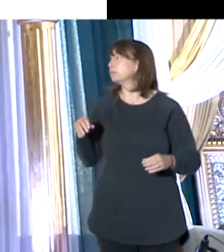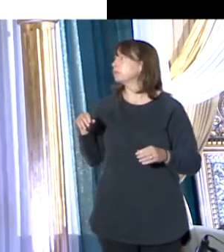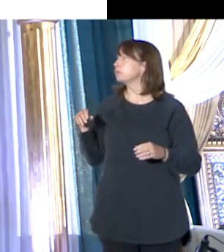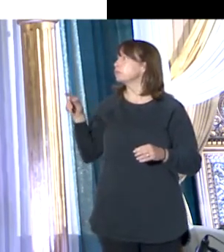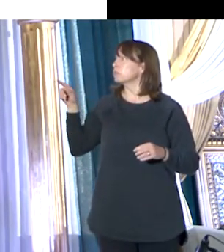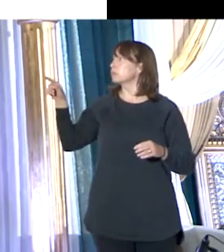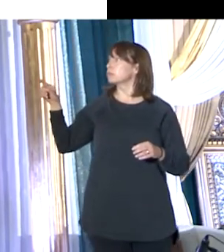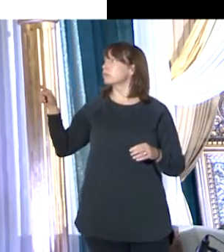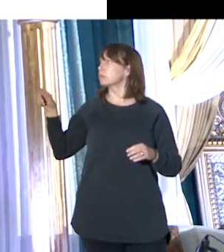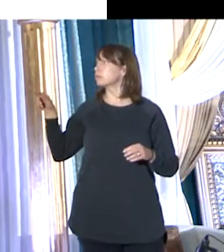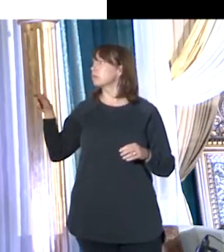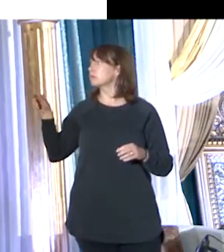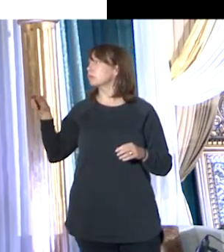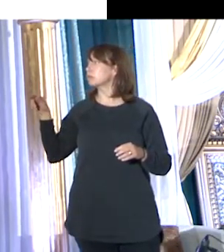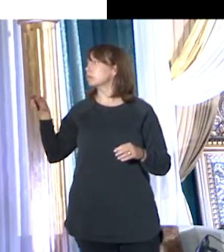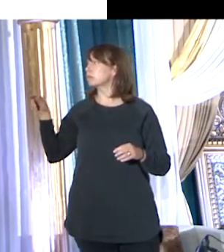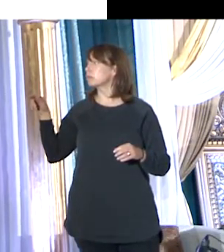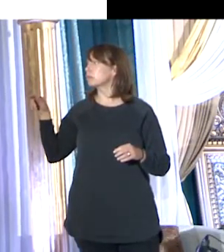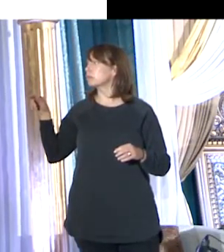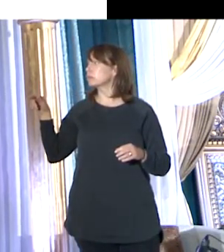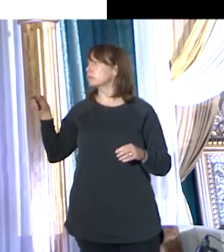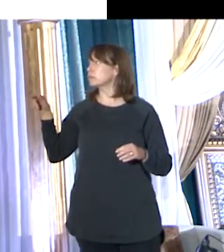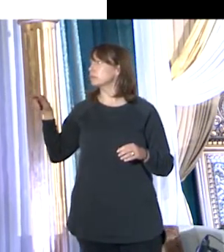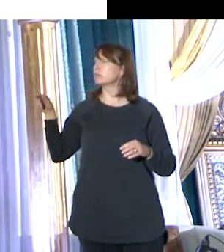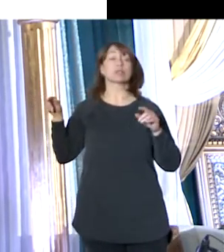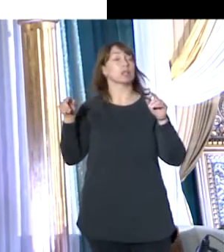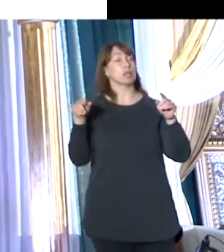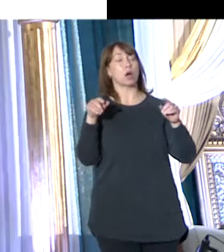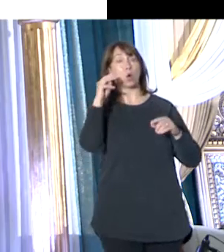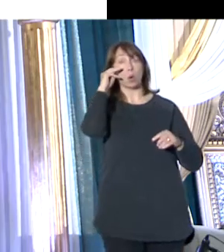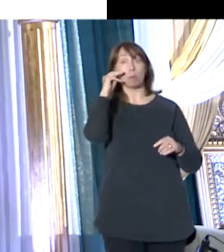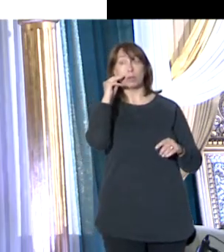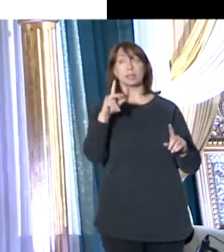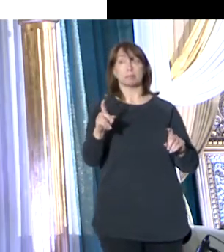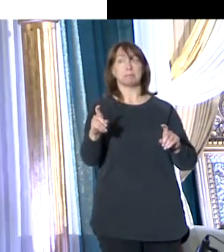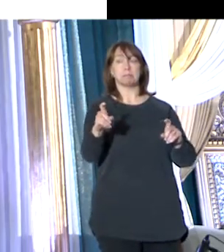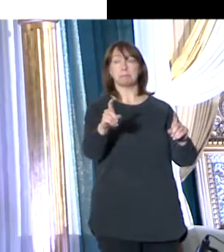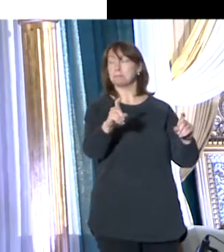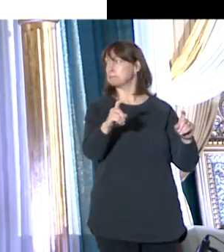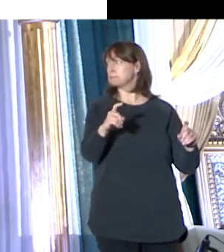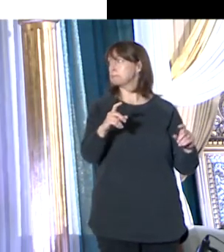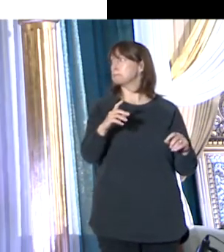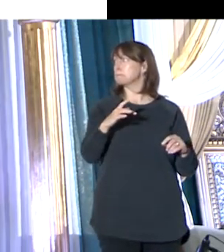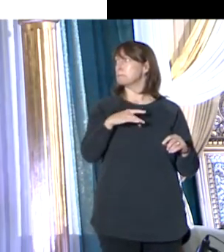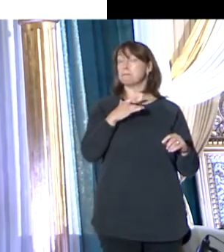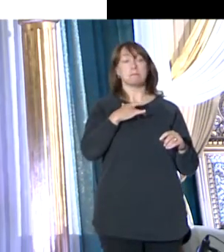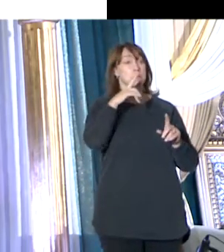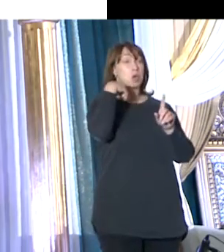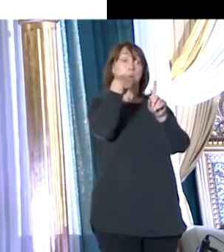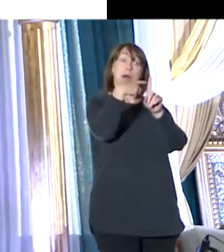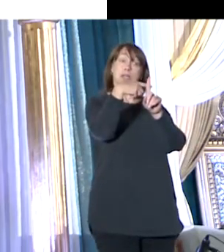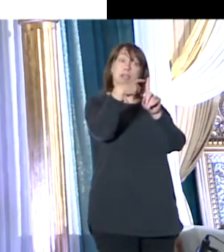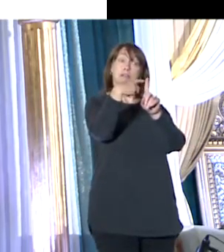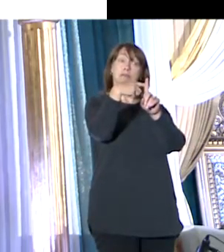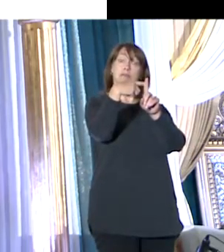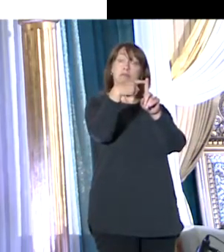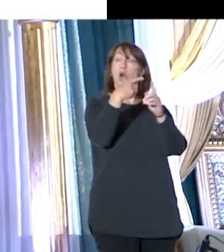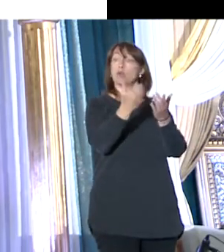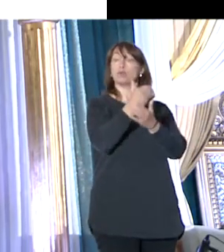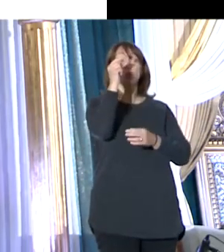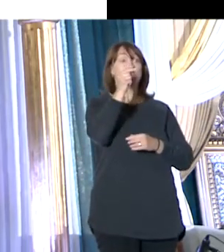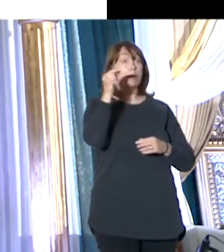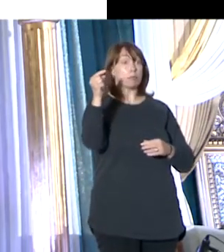found a bit striking myself. 90% of the Muslims we surveyed were optimistic that the new federal government, led by Justin